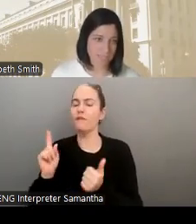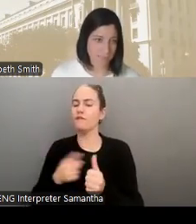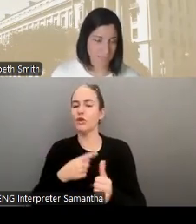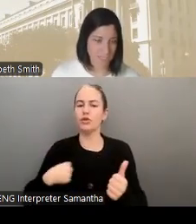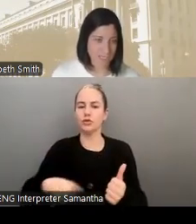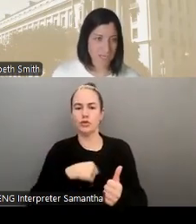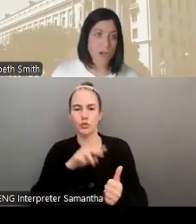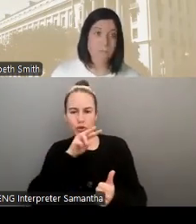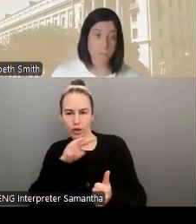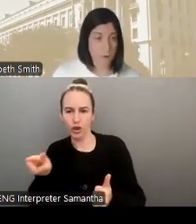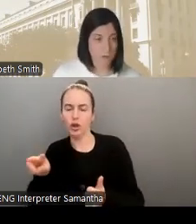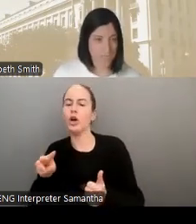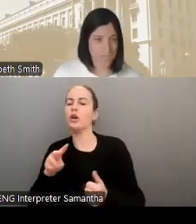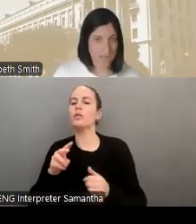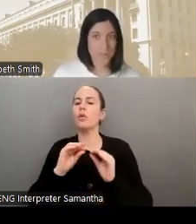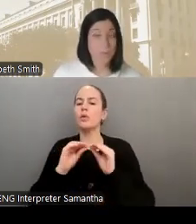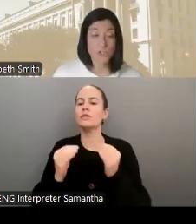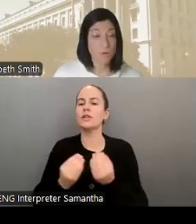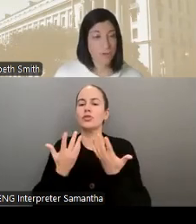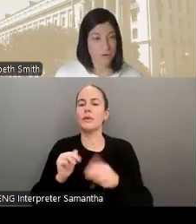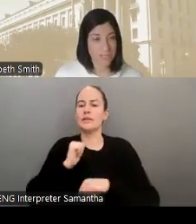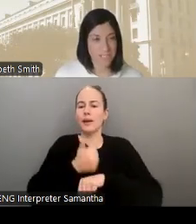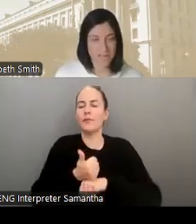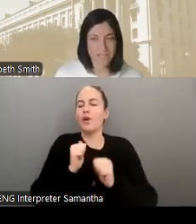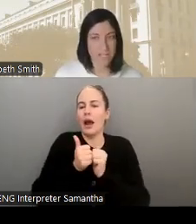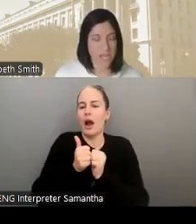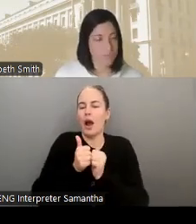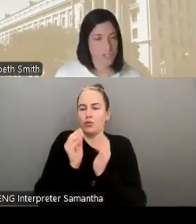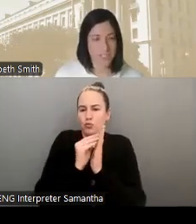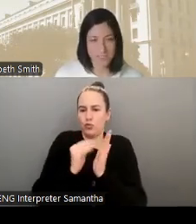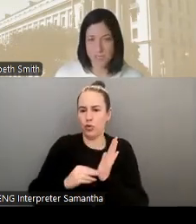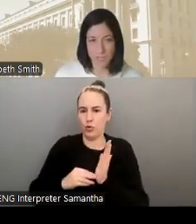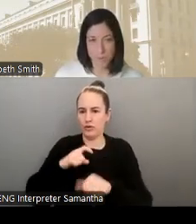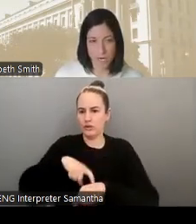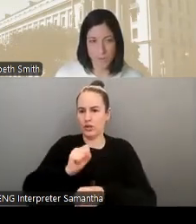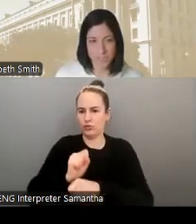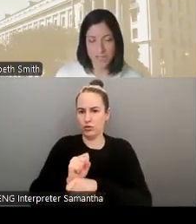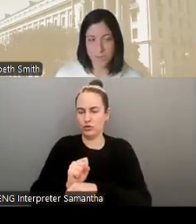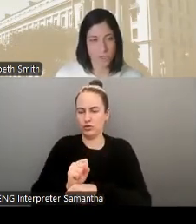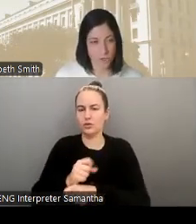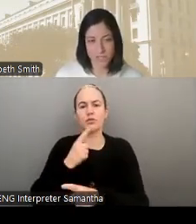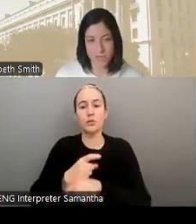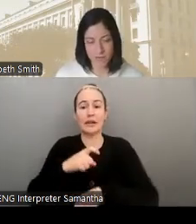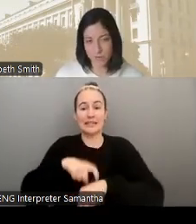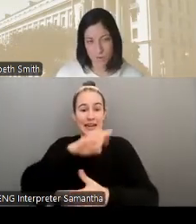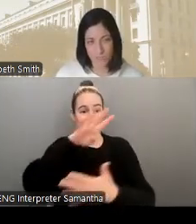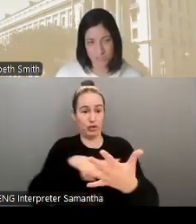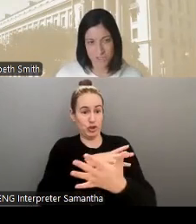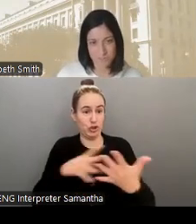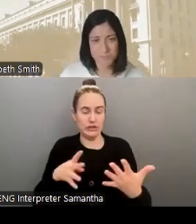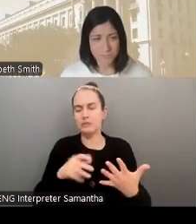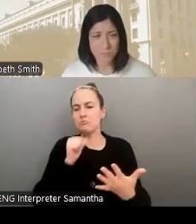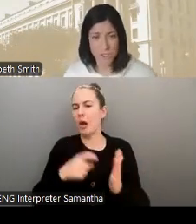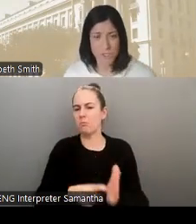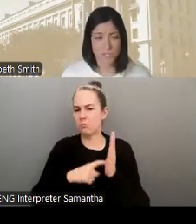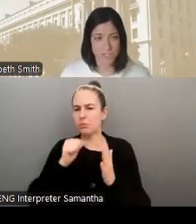organization has in place for recording time. Because you are correct that a timesheet is not a requirement, and we know that not every